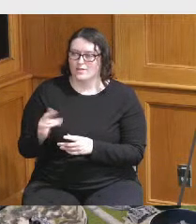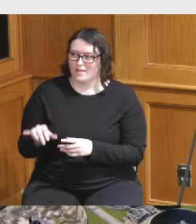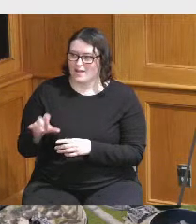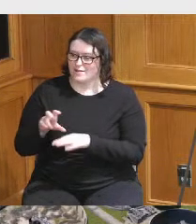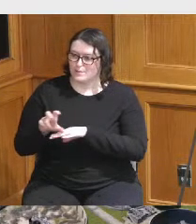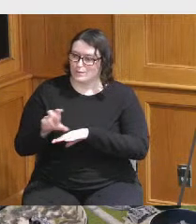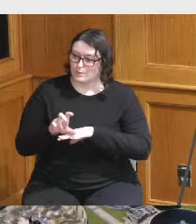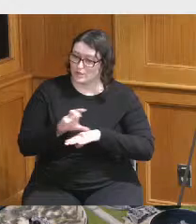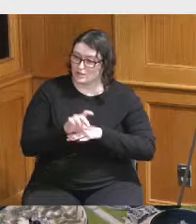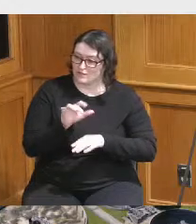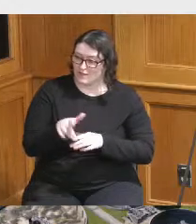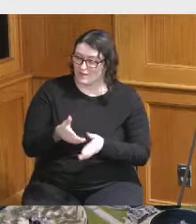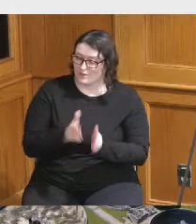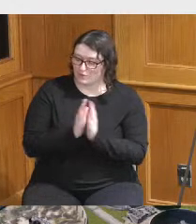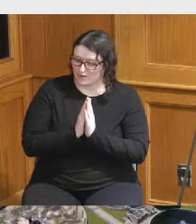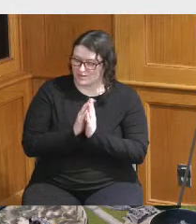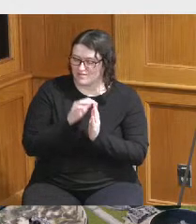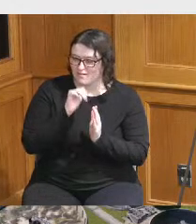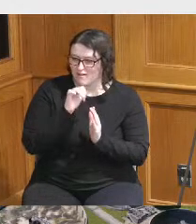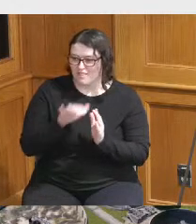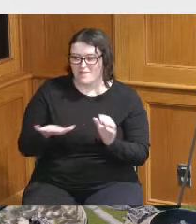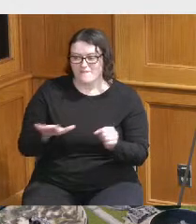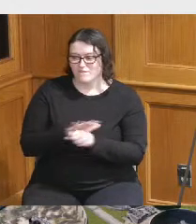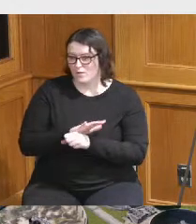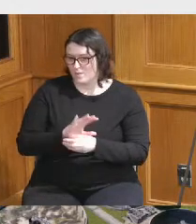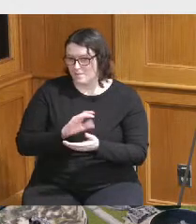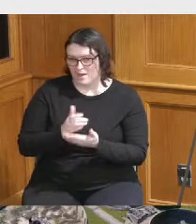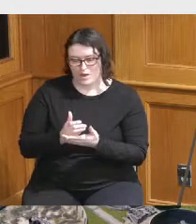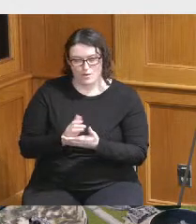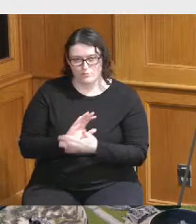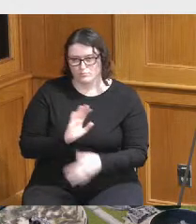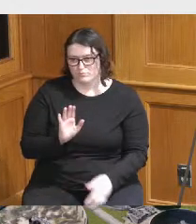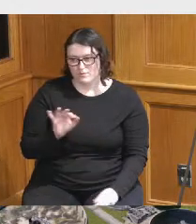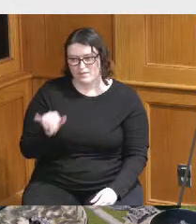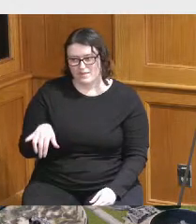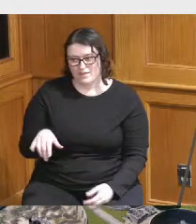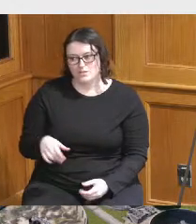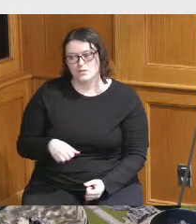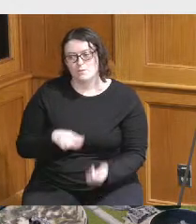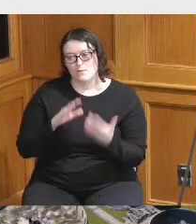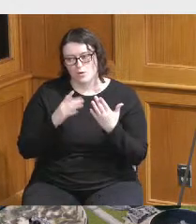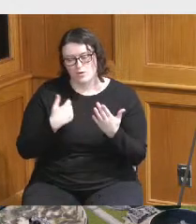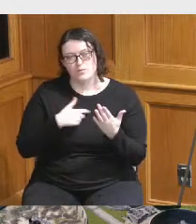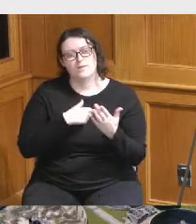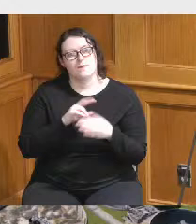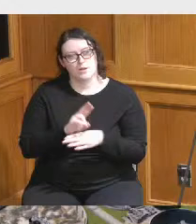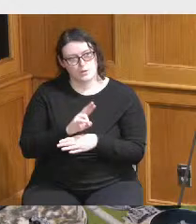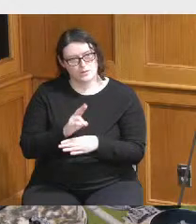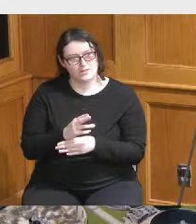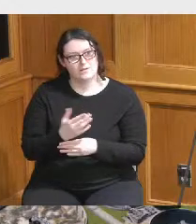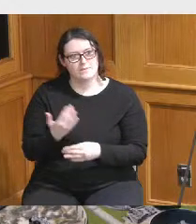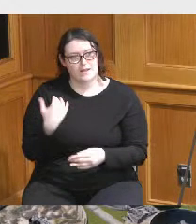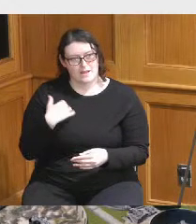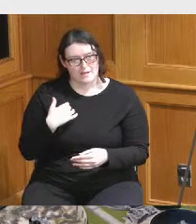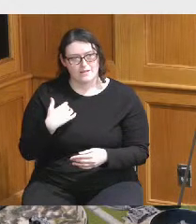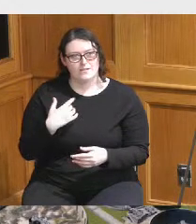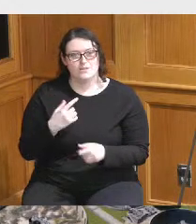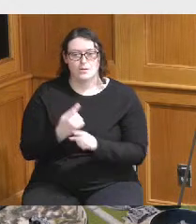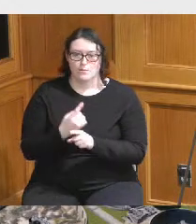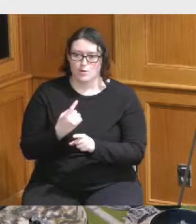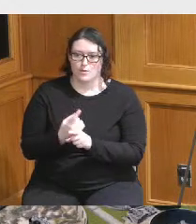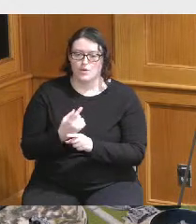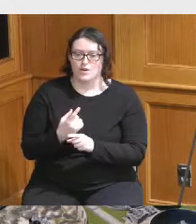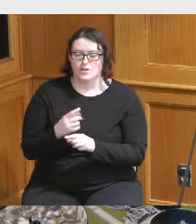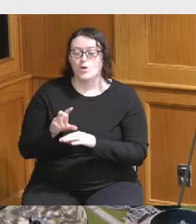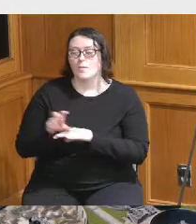this request is not that full amount. As you know, this is the approach that we have been taking is the appropriation